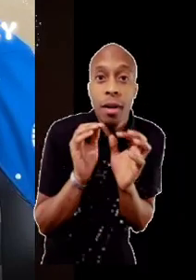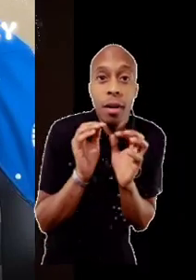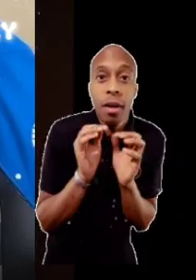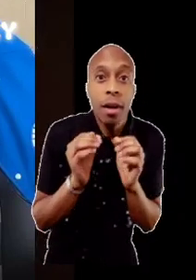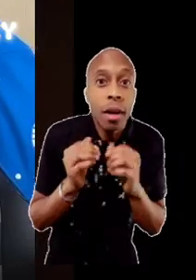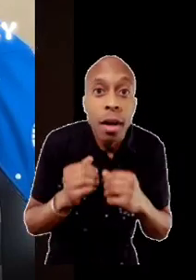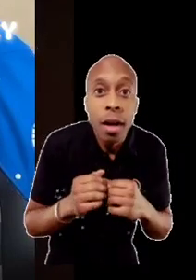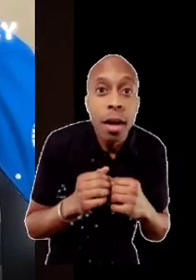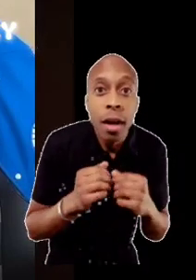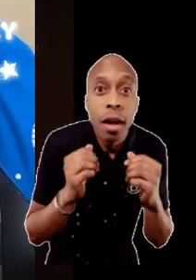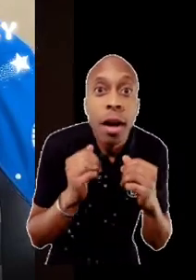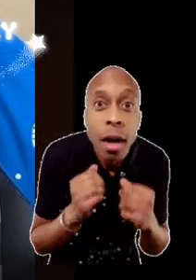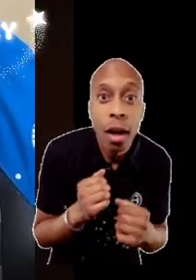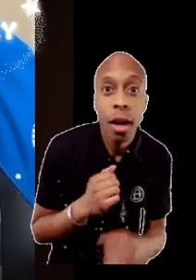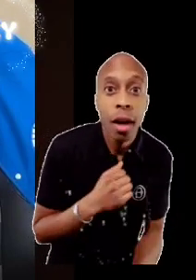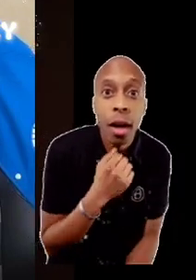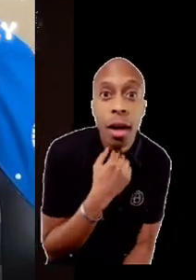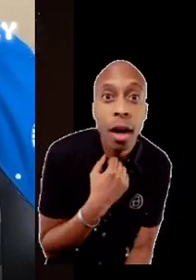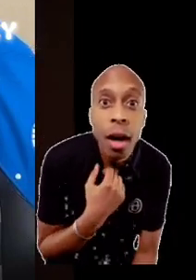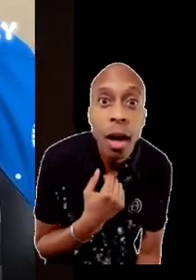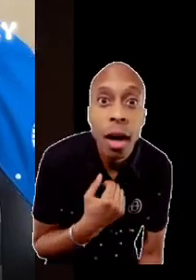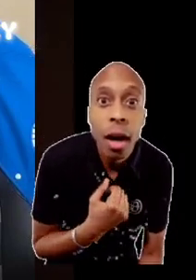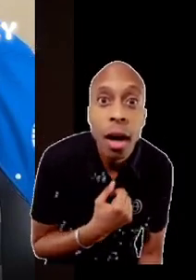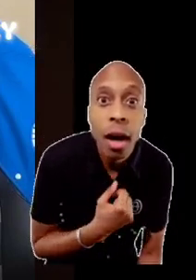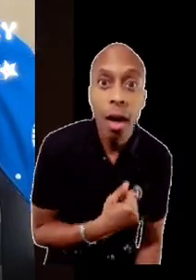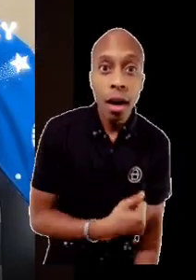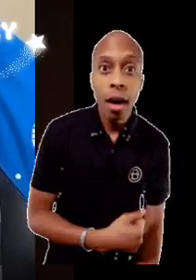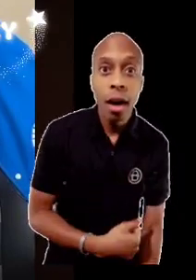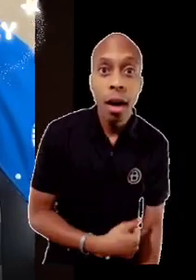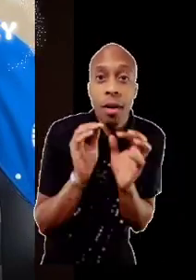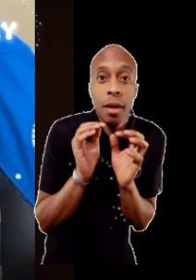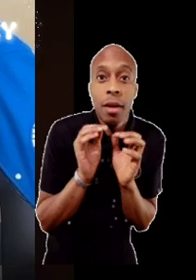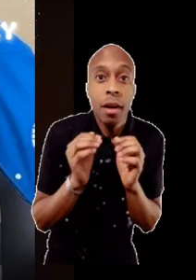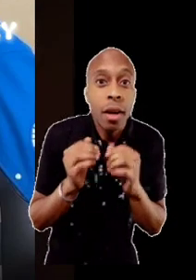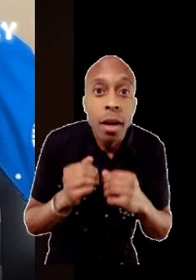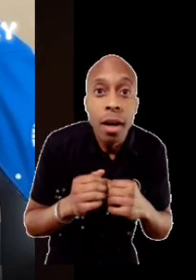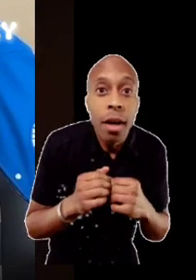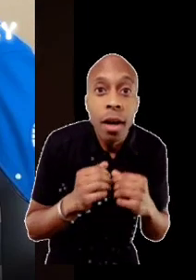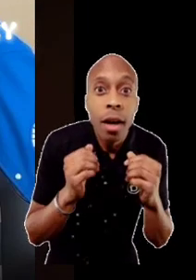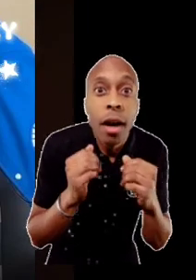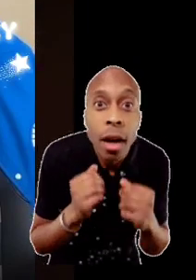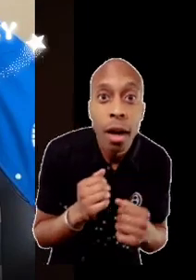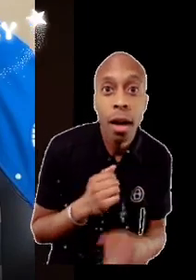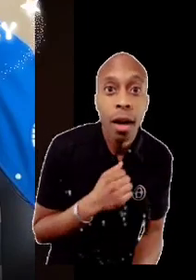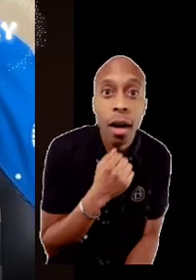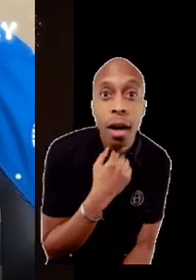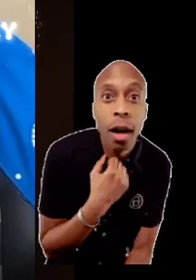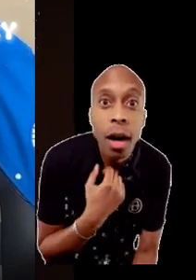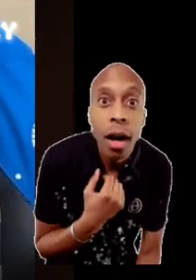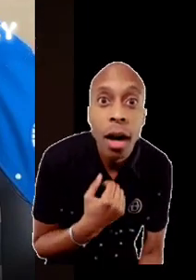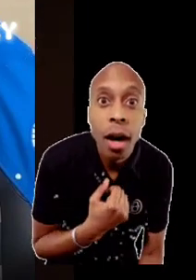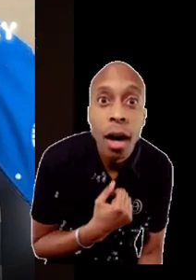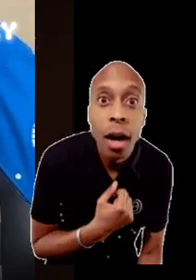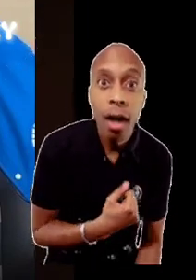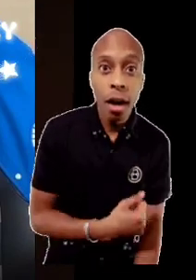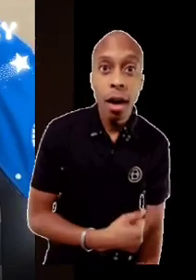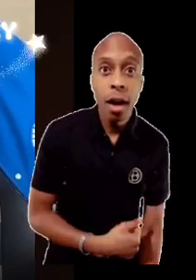me professional skills that I will not please Ono. I will please him, and he will know